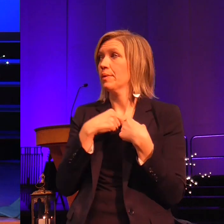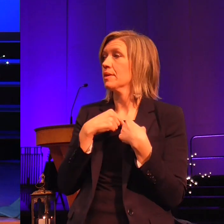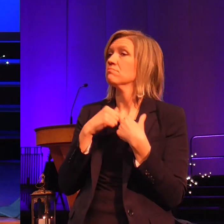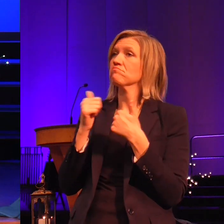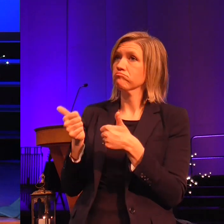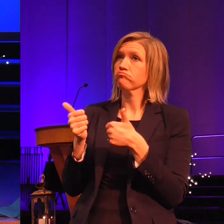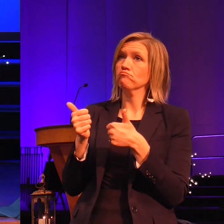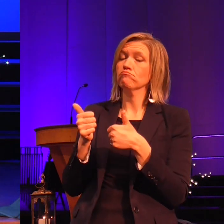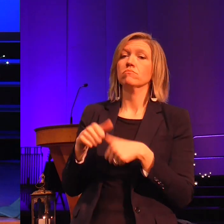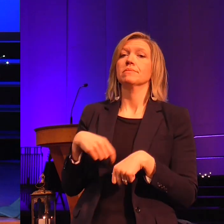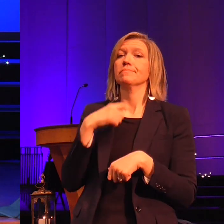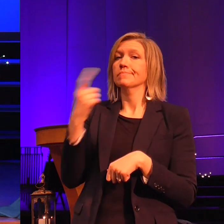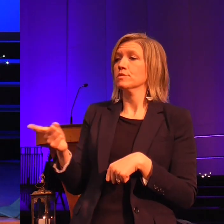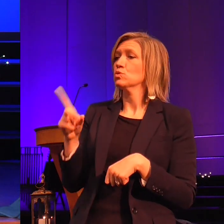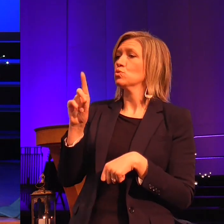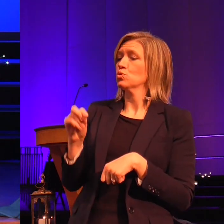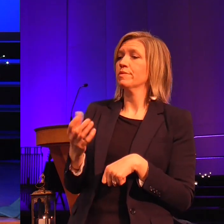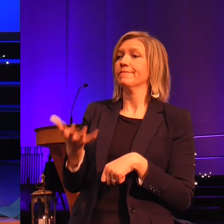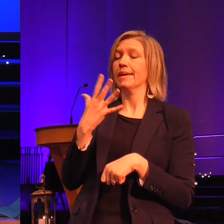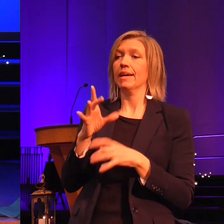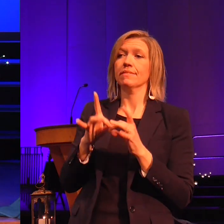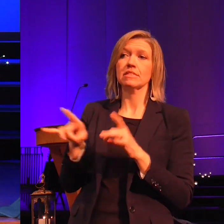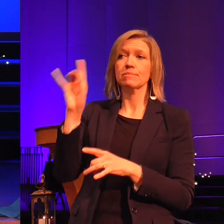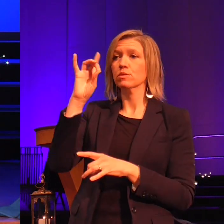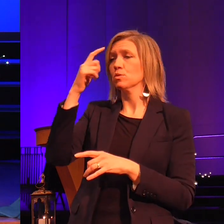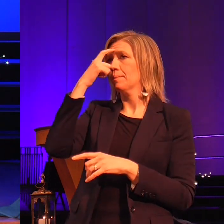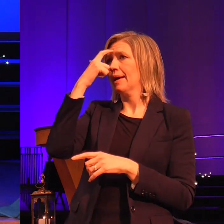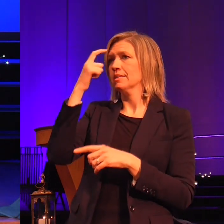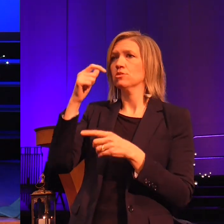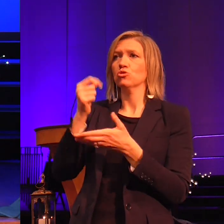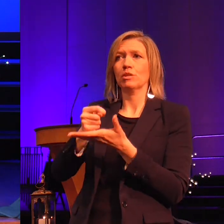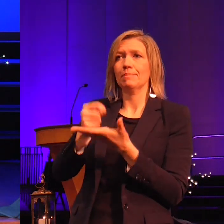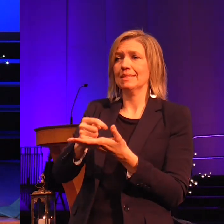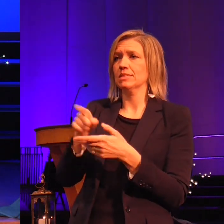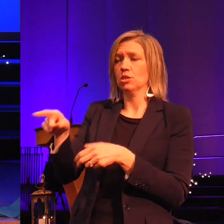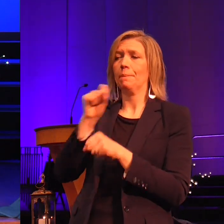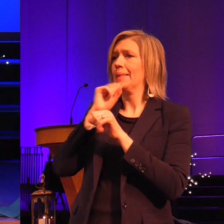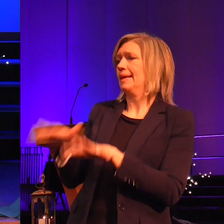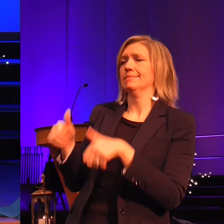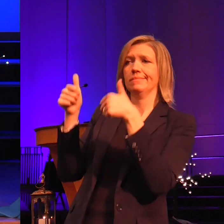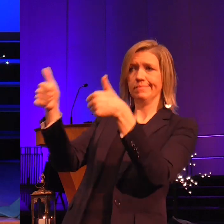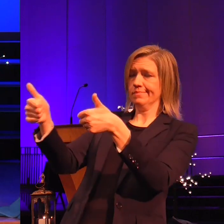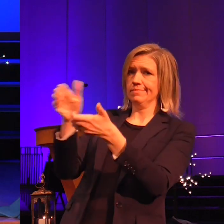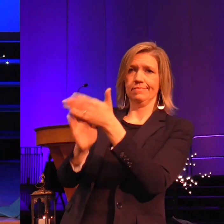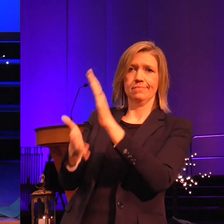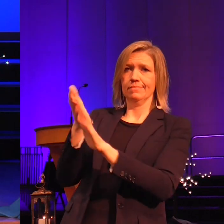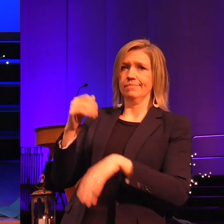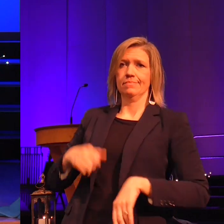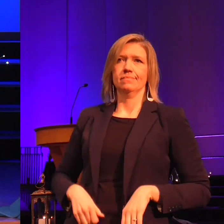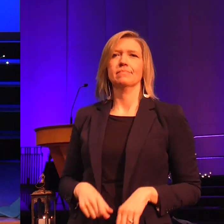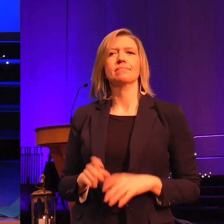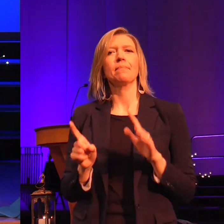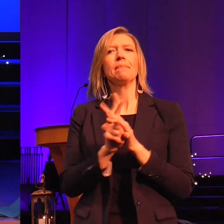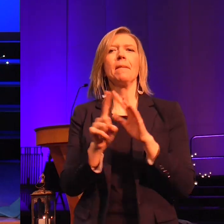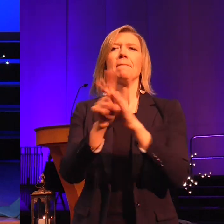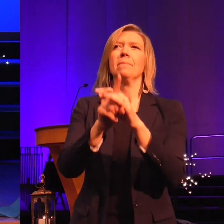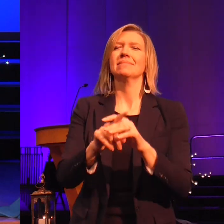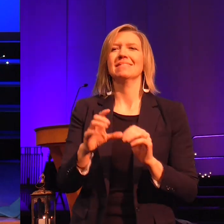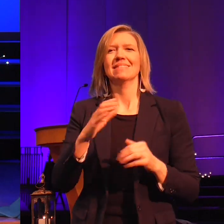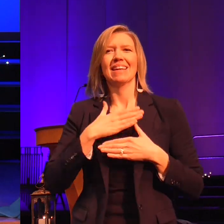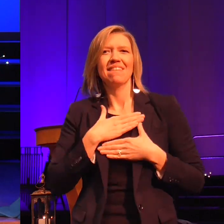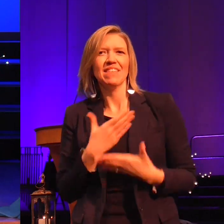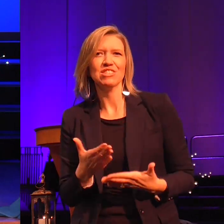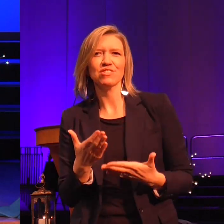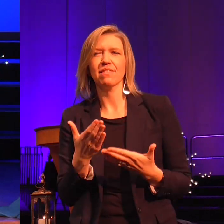do 5 spiritual mind treatments and you're blessed. You're good to go. Pop-ups, confessional pop-ups, I guess is what